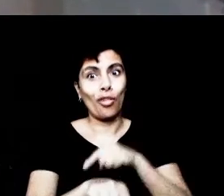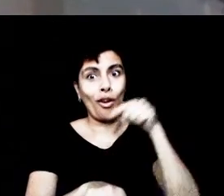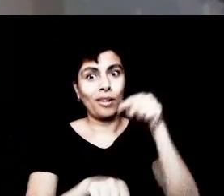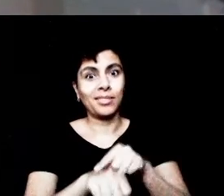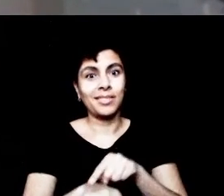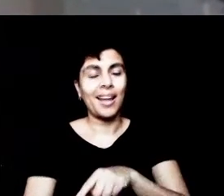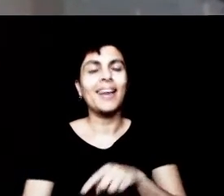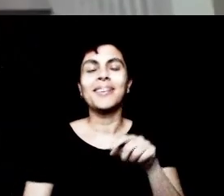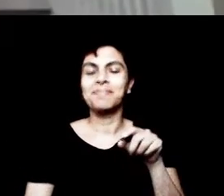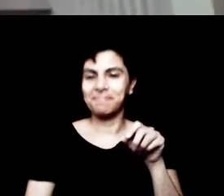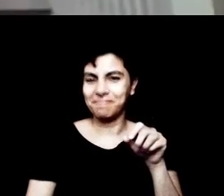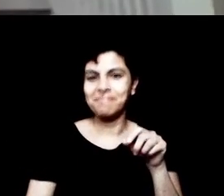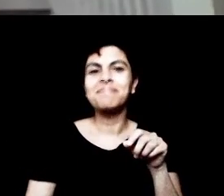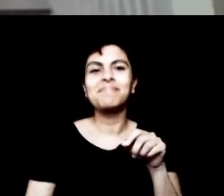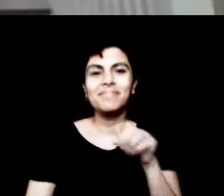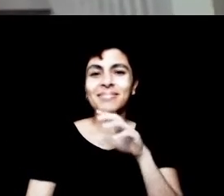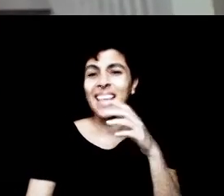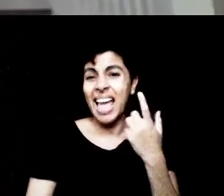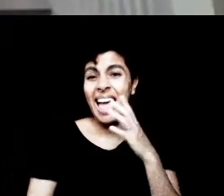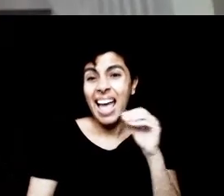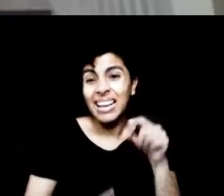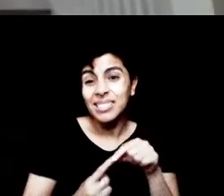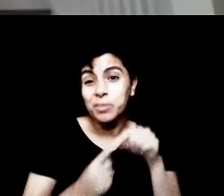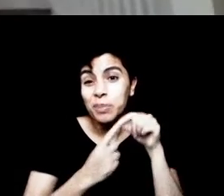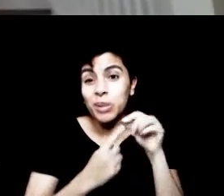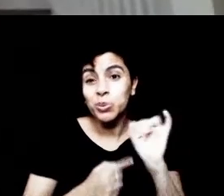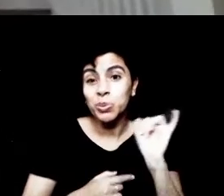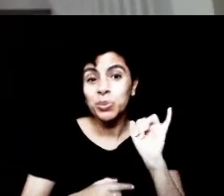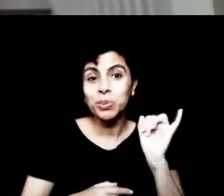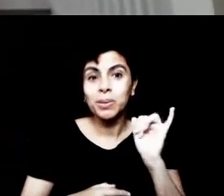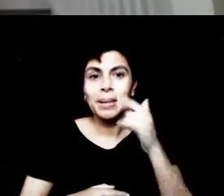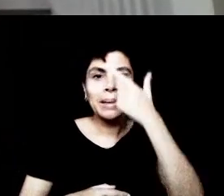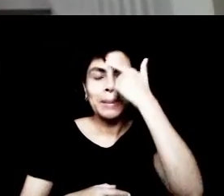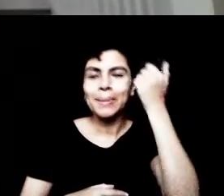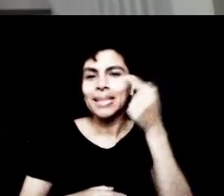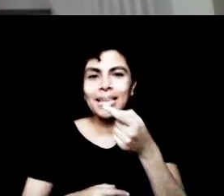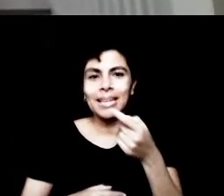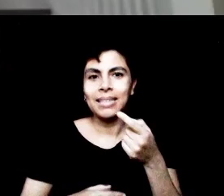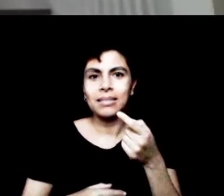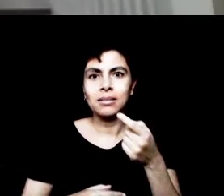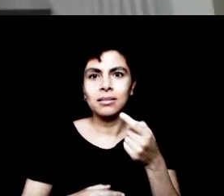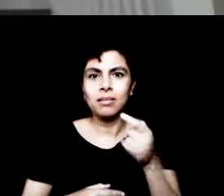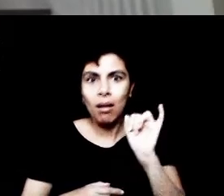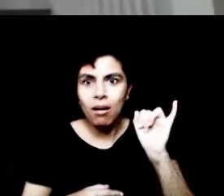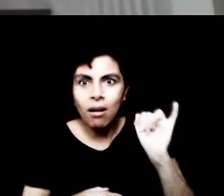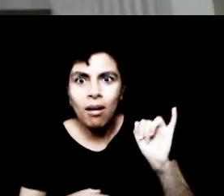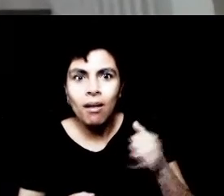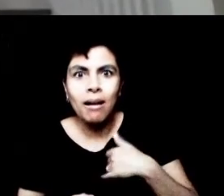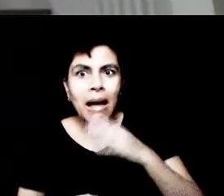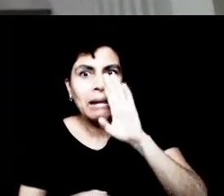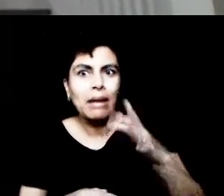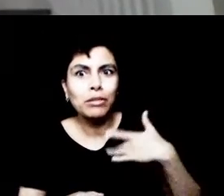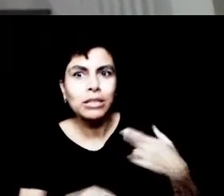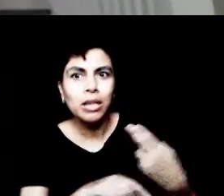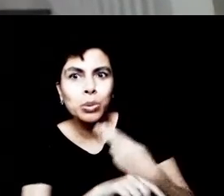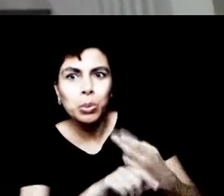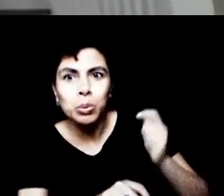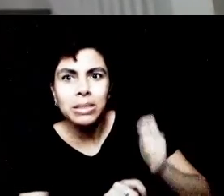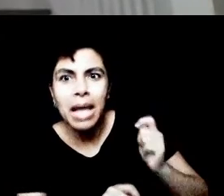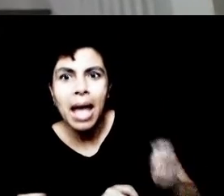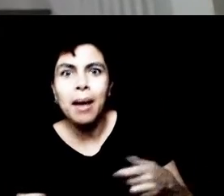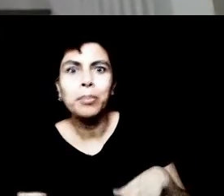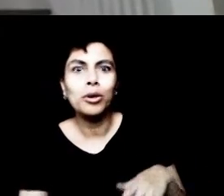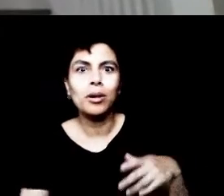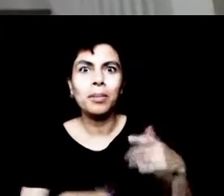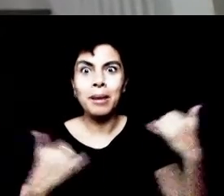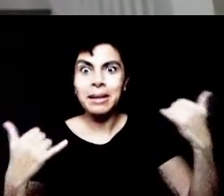intrinsically motivating time. And it's a little special because they're I can never touch hammer that my parents might